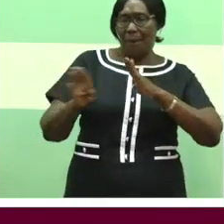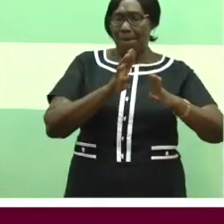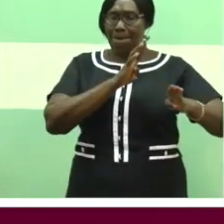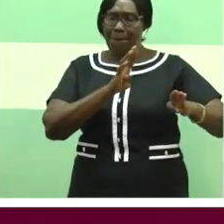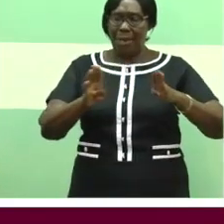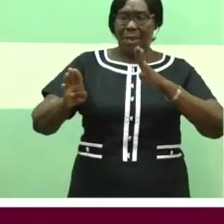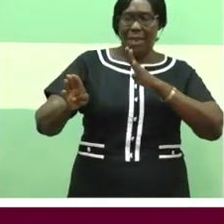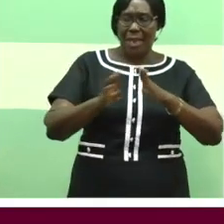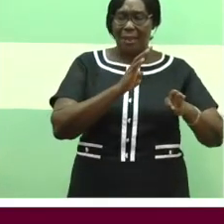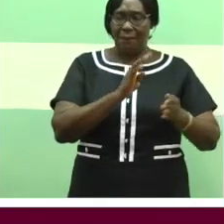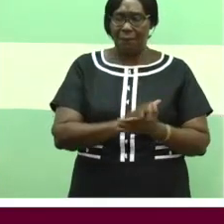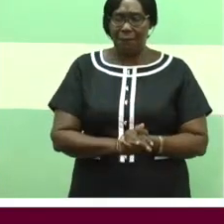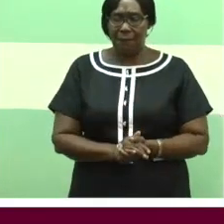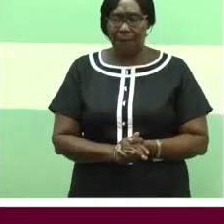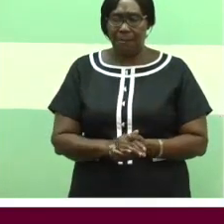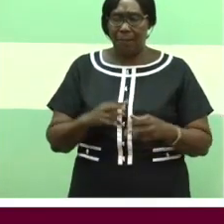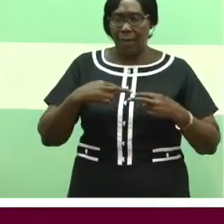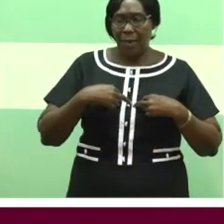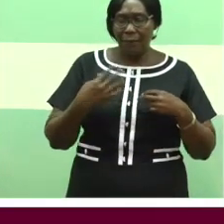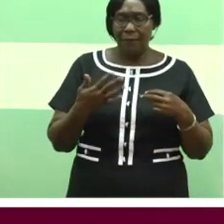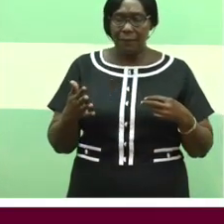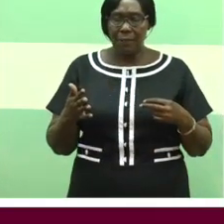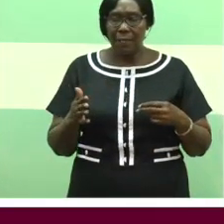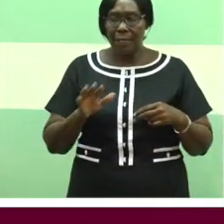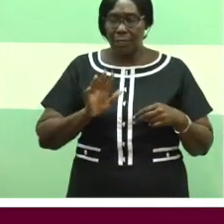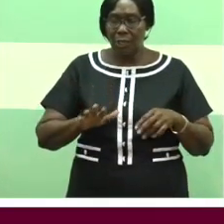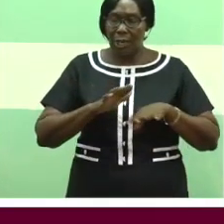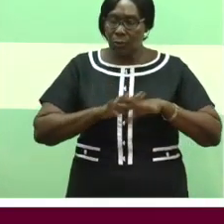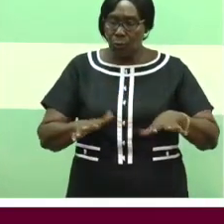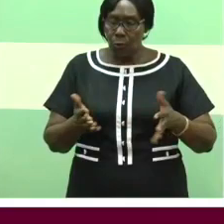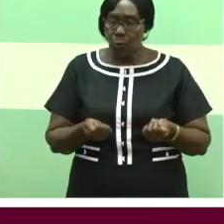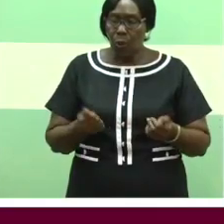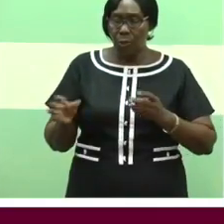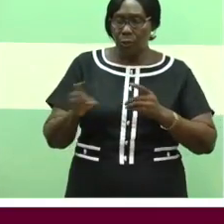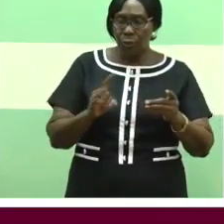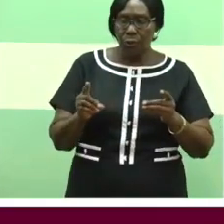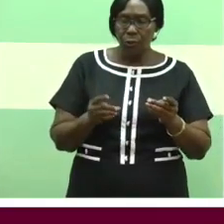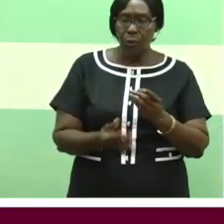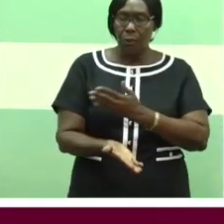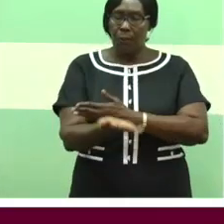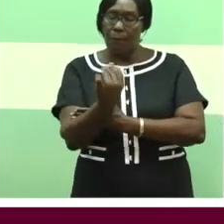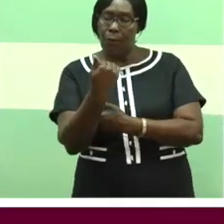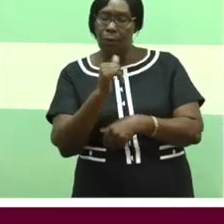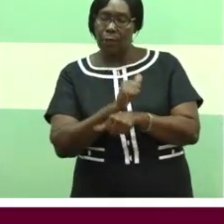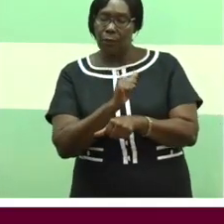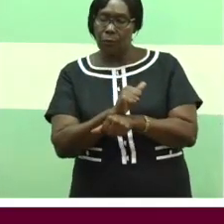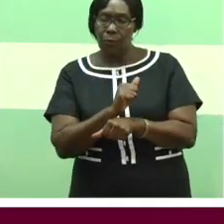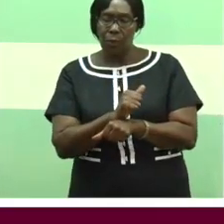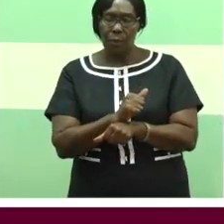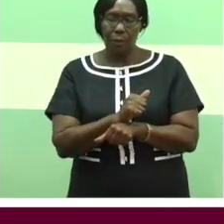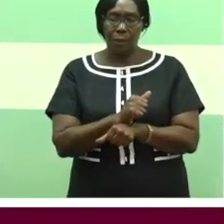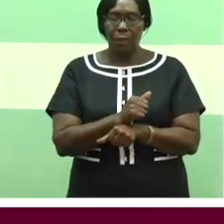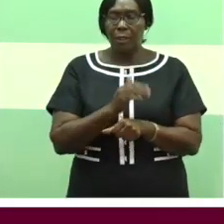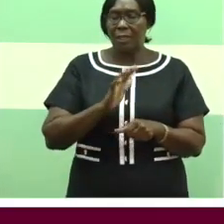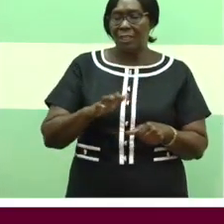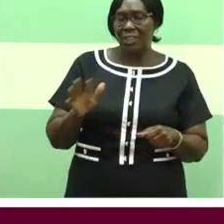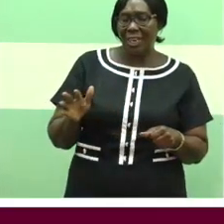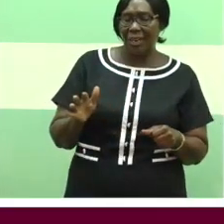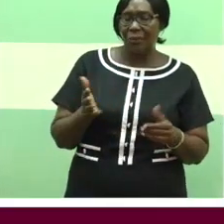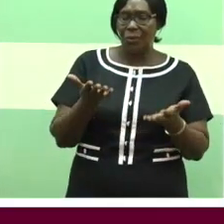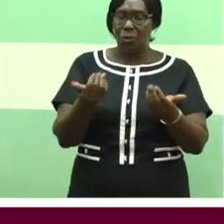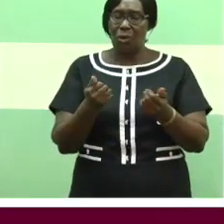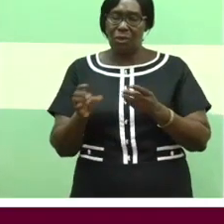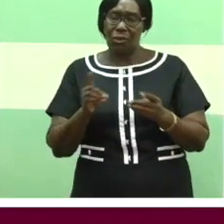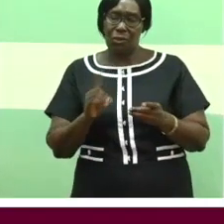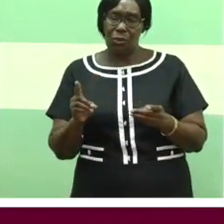Okay, so you may have something that the child doesn't want to do. So like morning work. They would prefer to do something